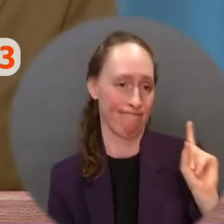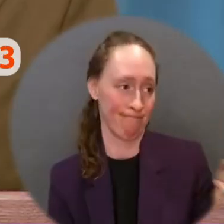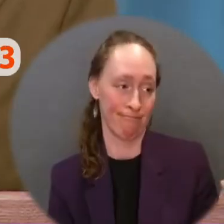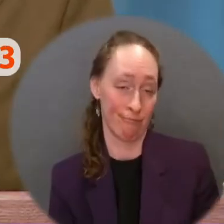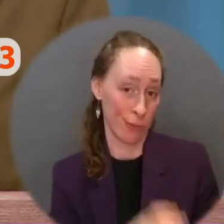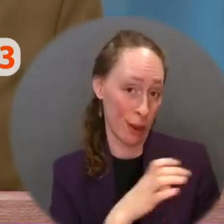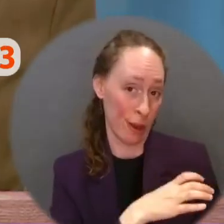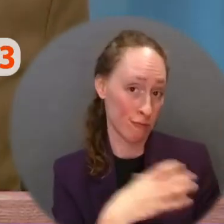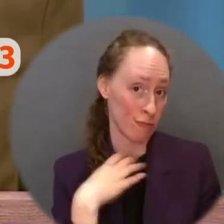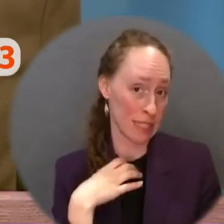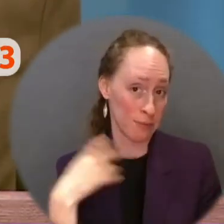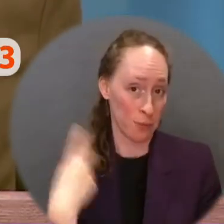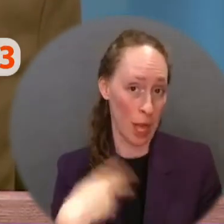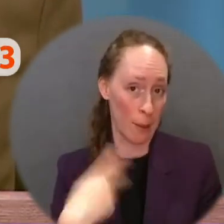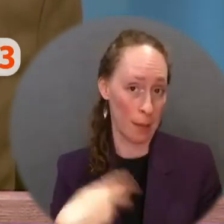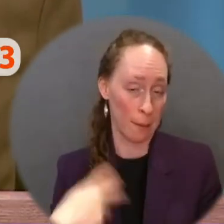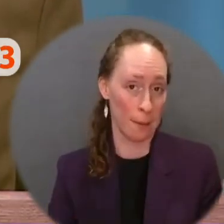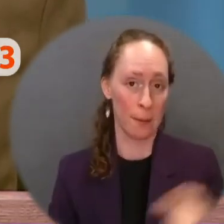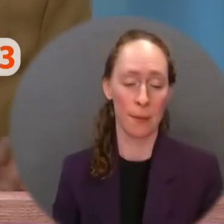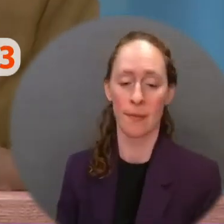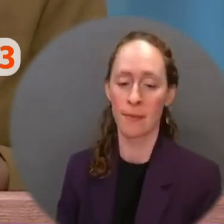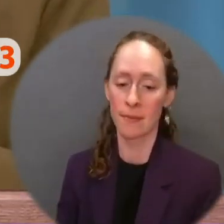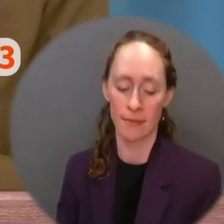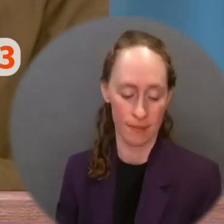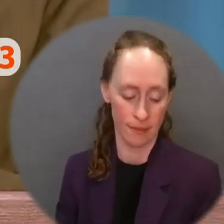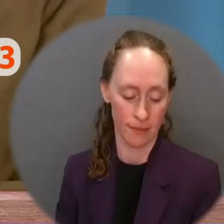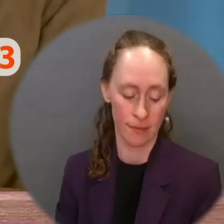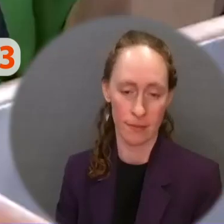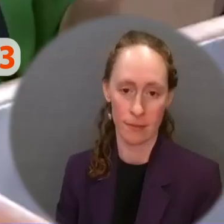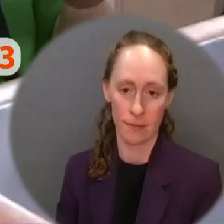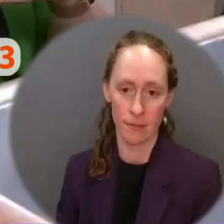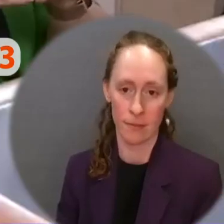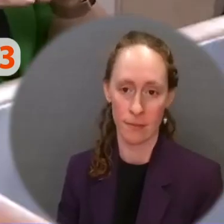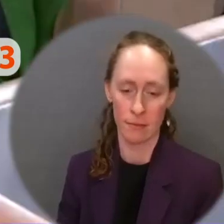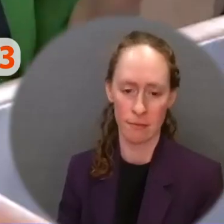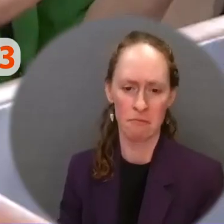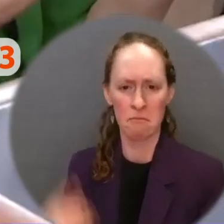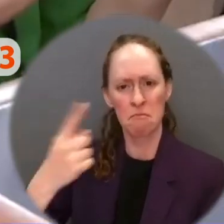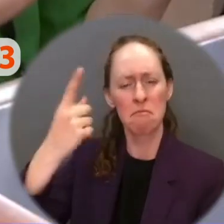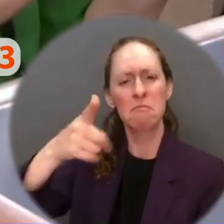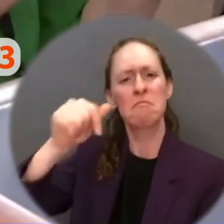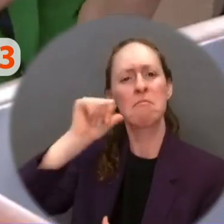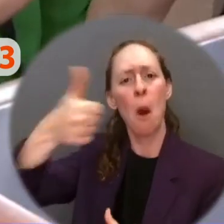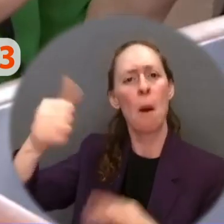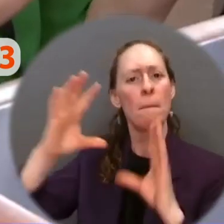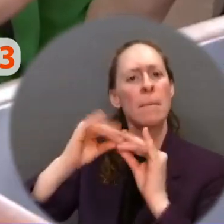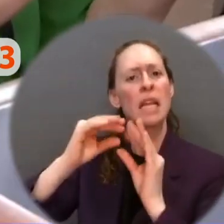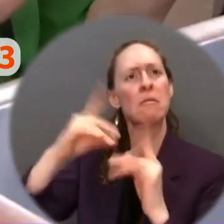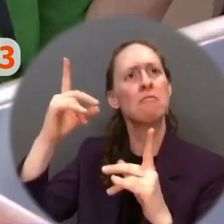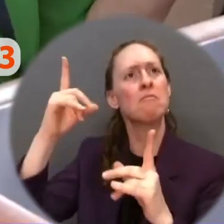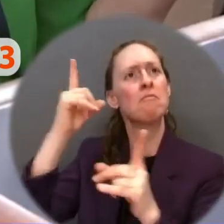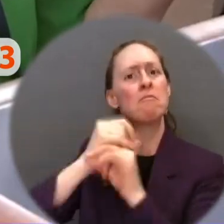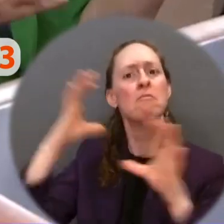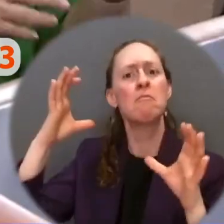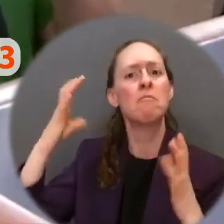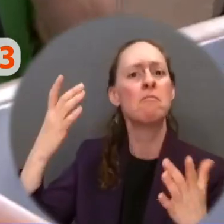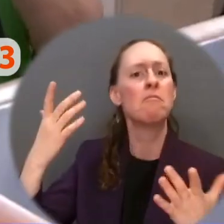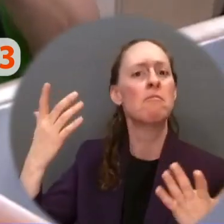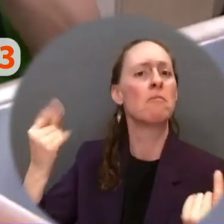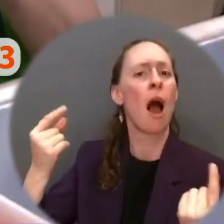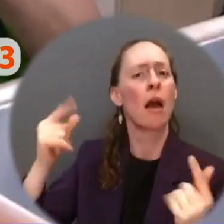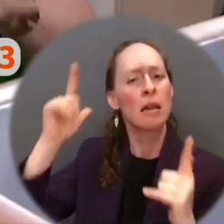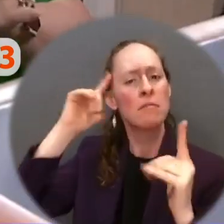issue. The president's expectations for the substance of the meeting tomorrow, he's got a very hardened position, as you have